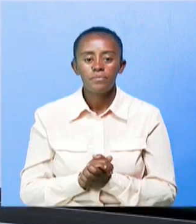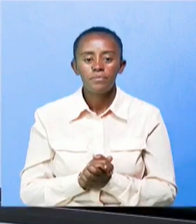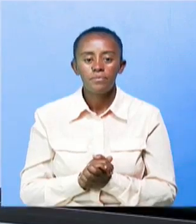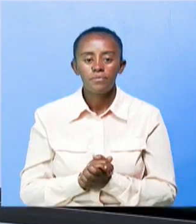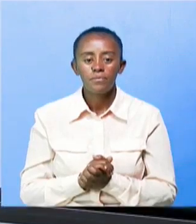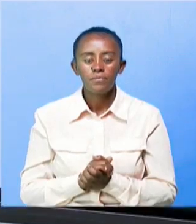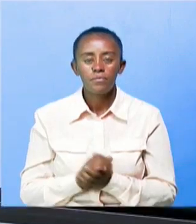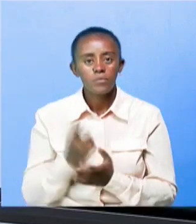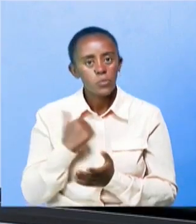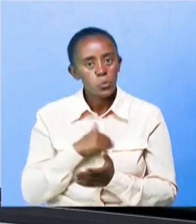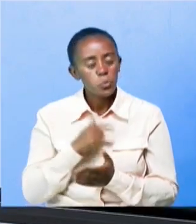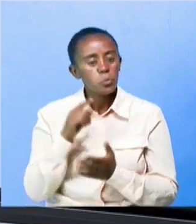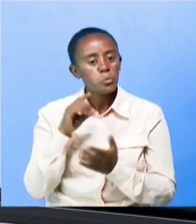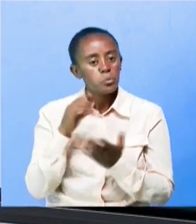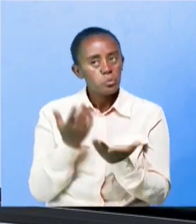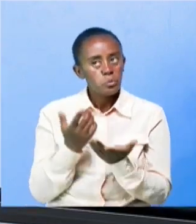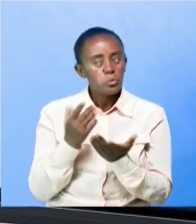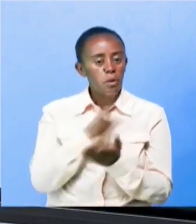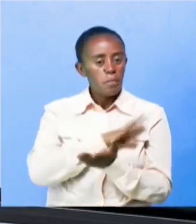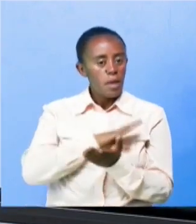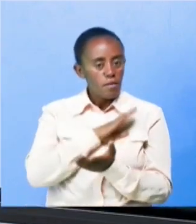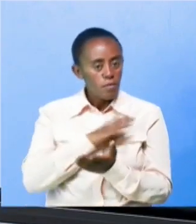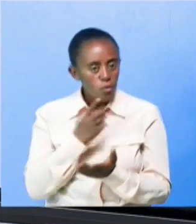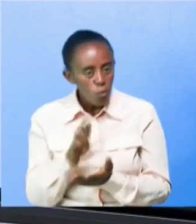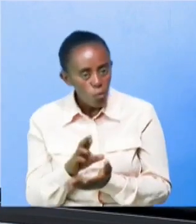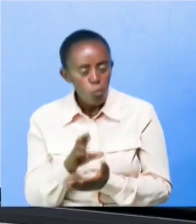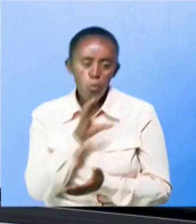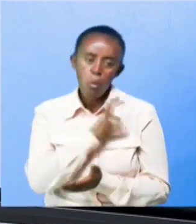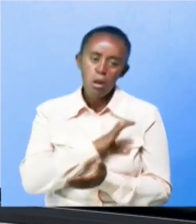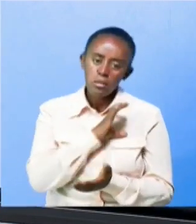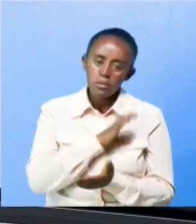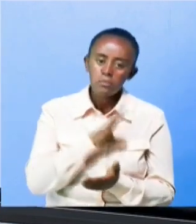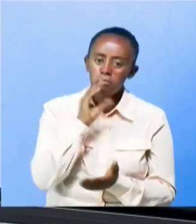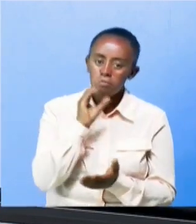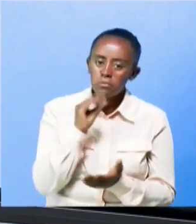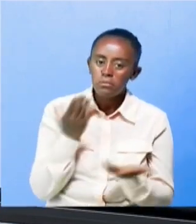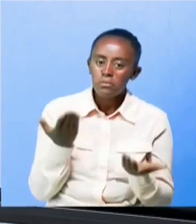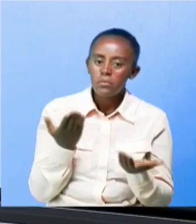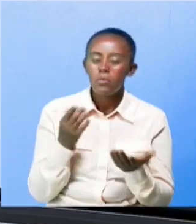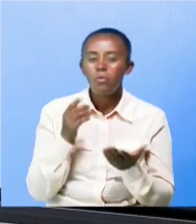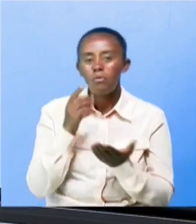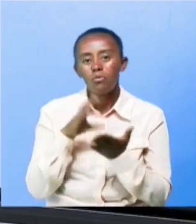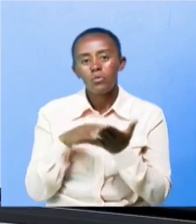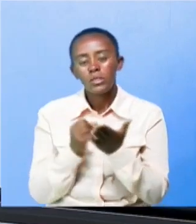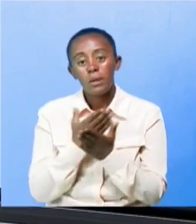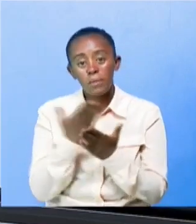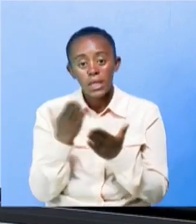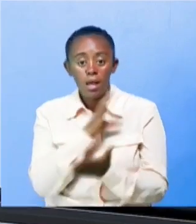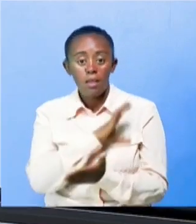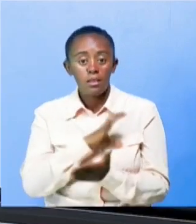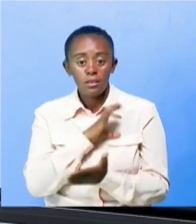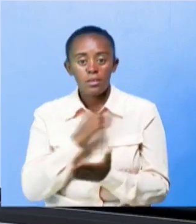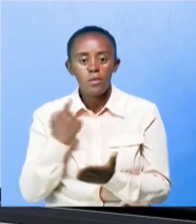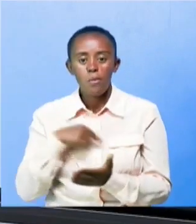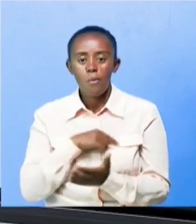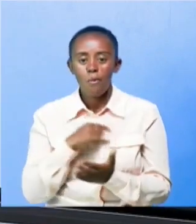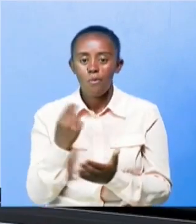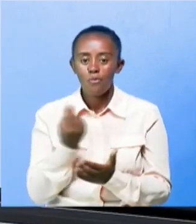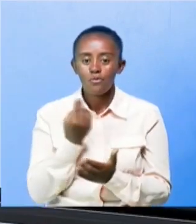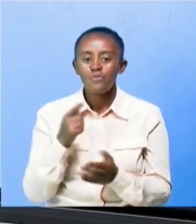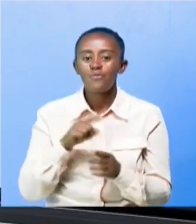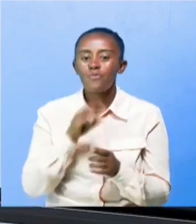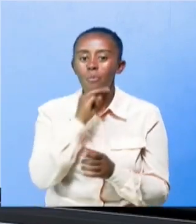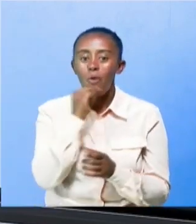When we're talking about someone's behavior or characteristics or something's characteristics, we can use the modal